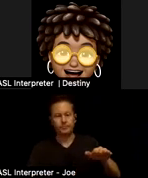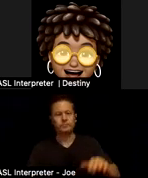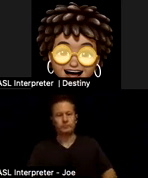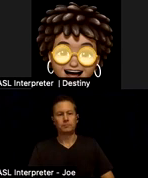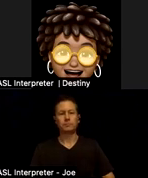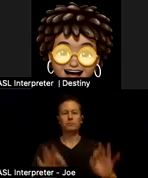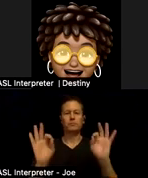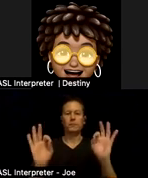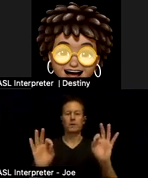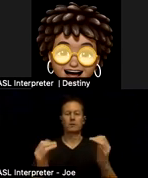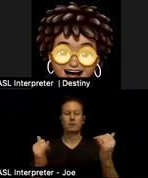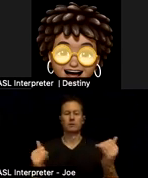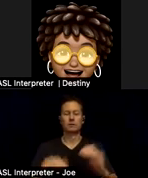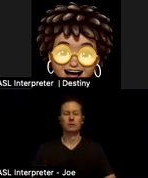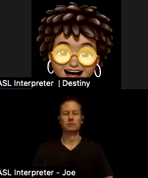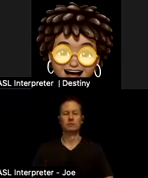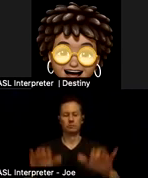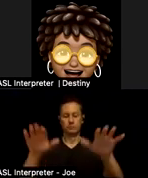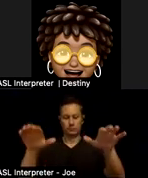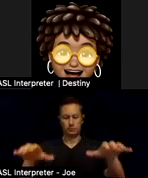Perfect. And now let's set down.